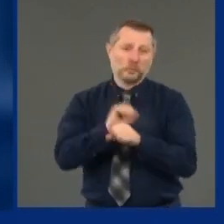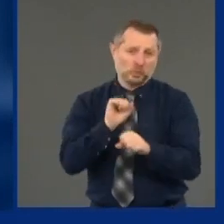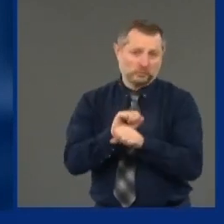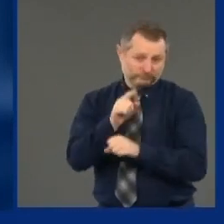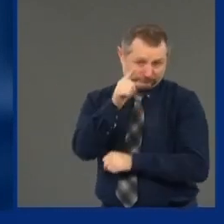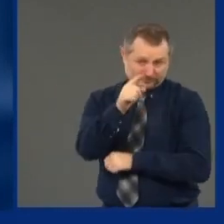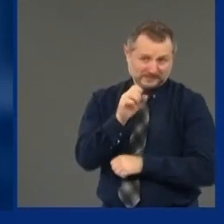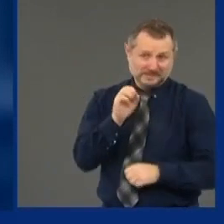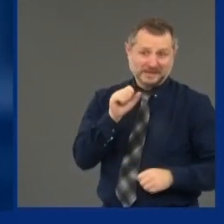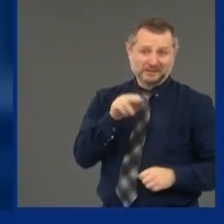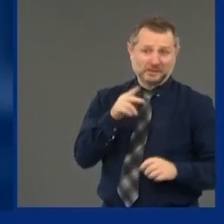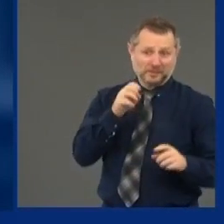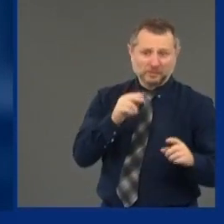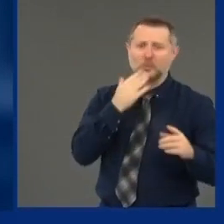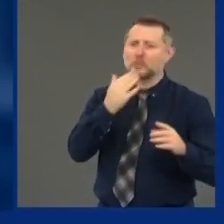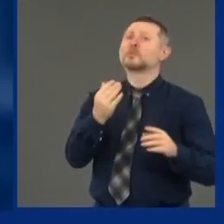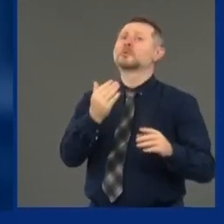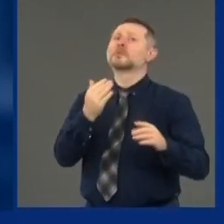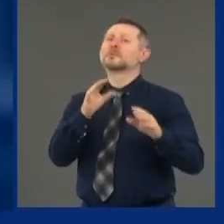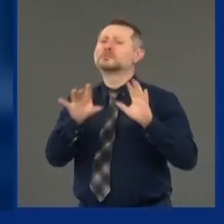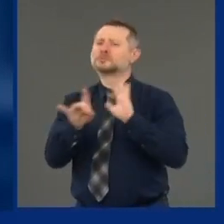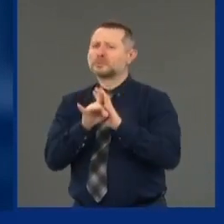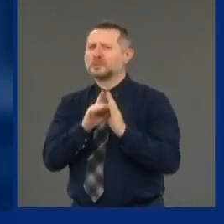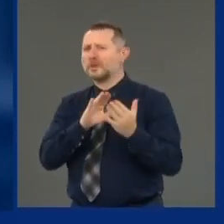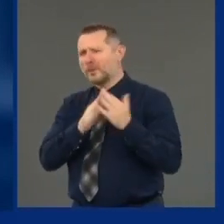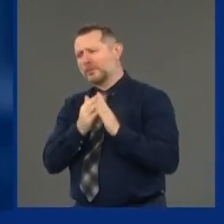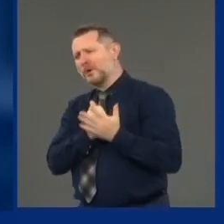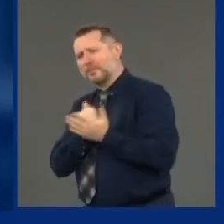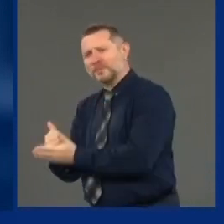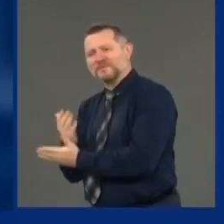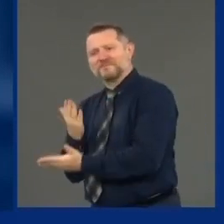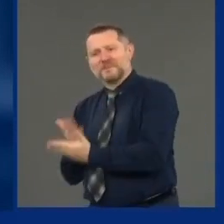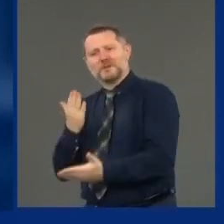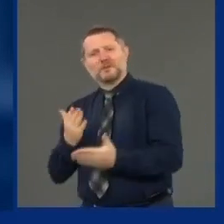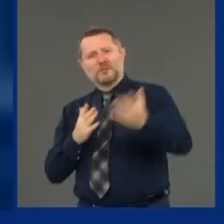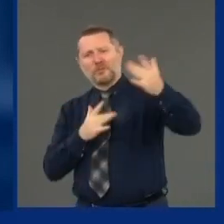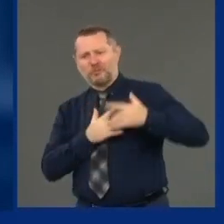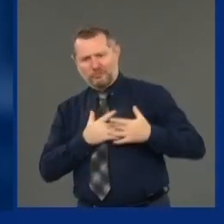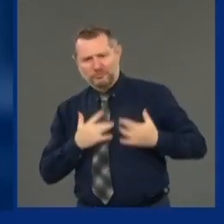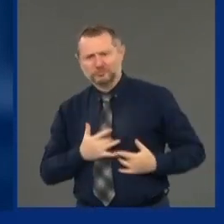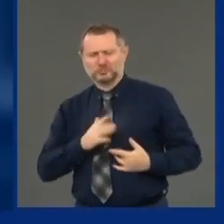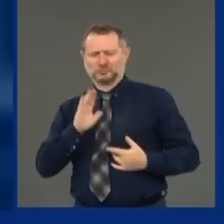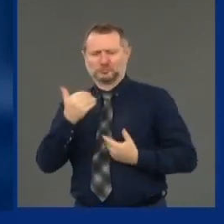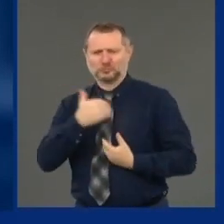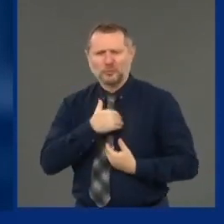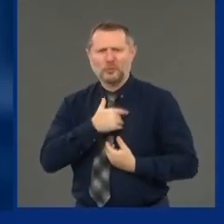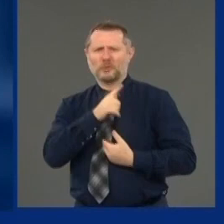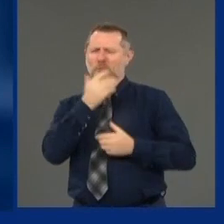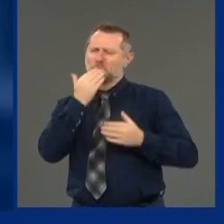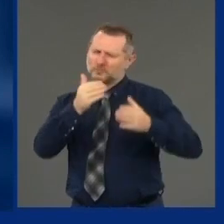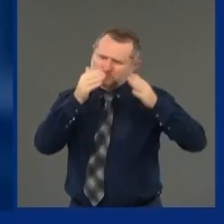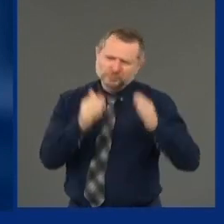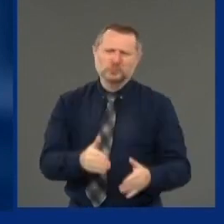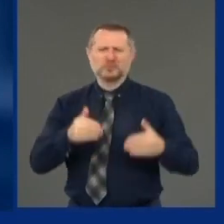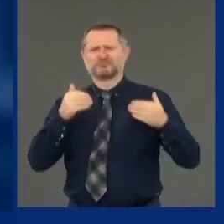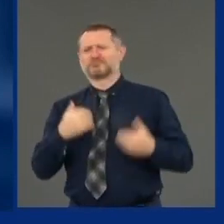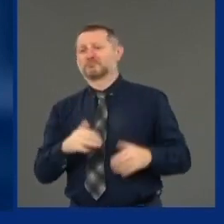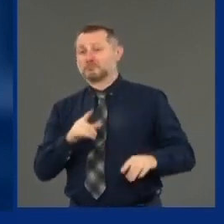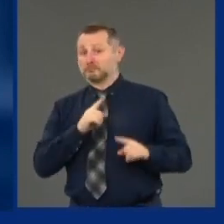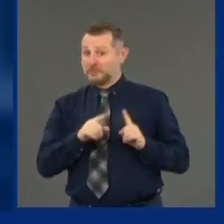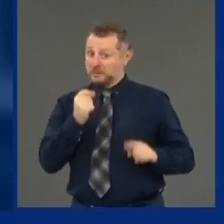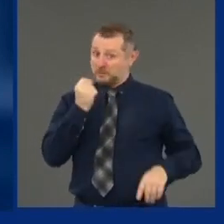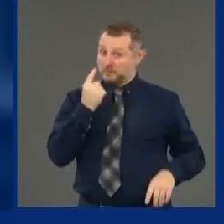to do it, that says something about him and his heart and his soul that is positive, that he's an